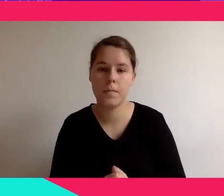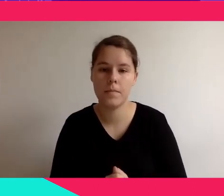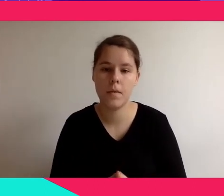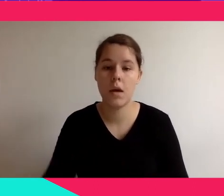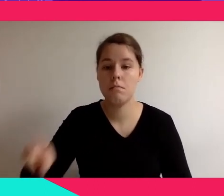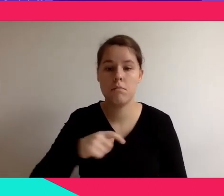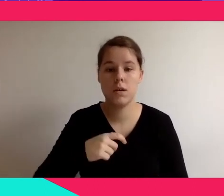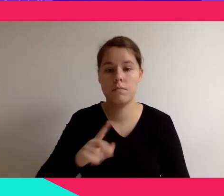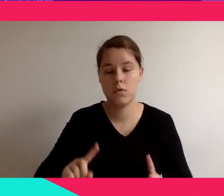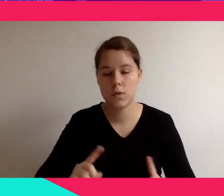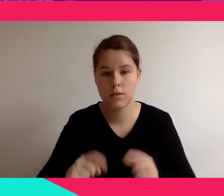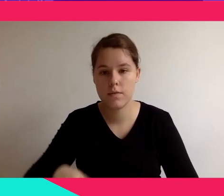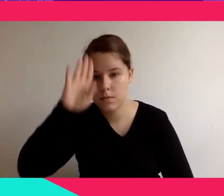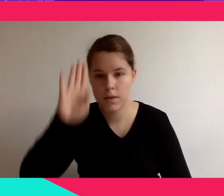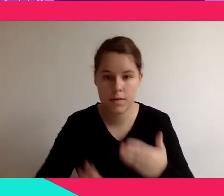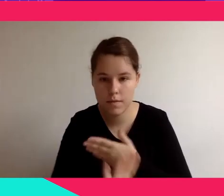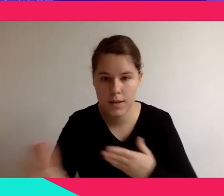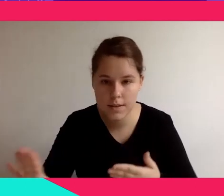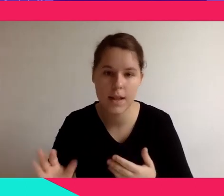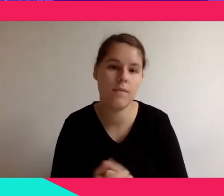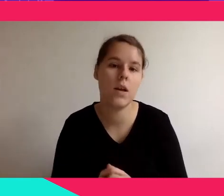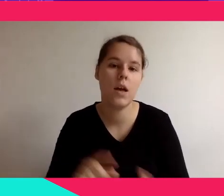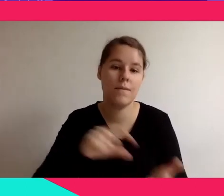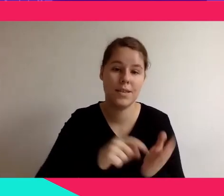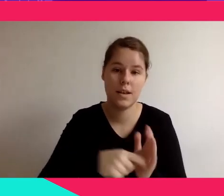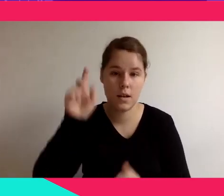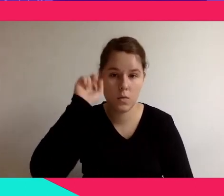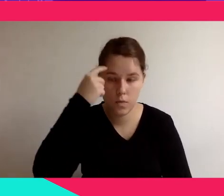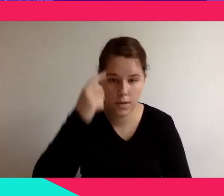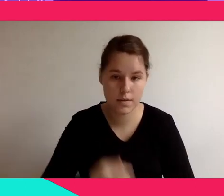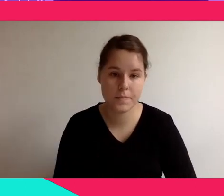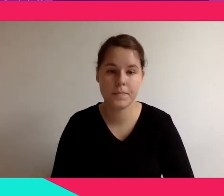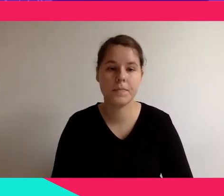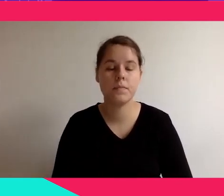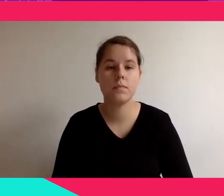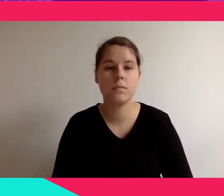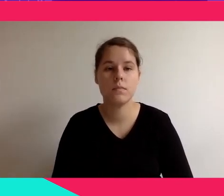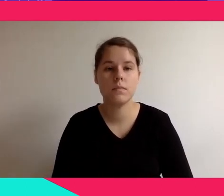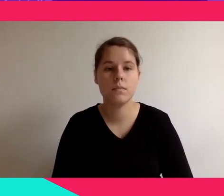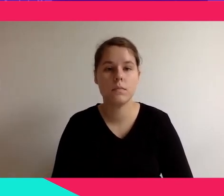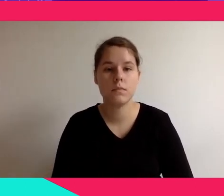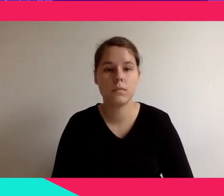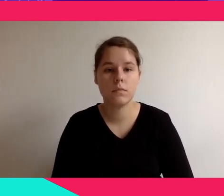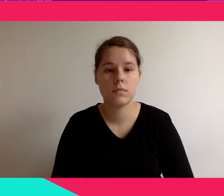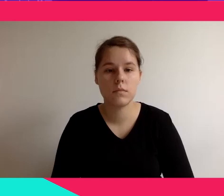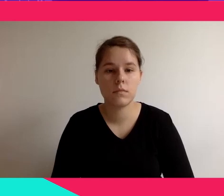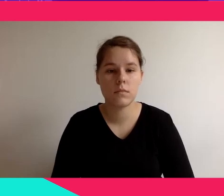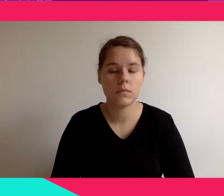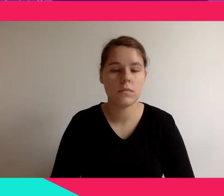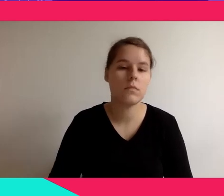of the winning pieces. There was a winner and 4 runners-up. They were printed by Shapeways and sent to